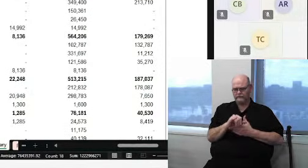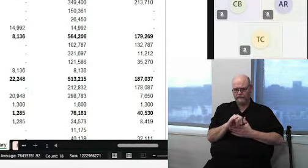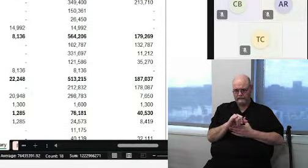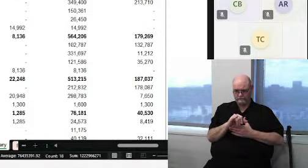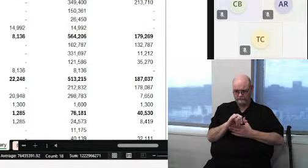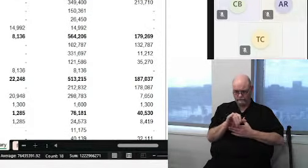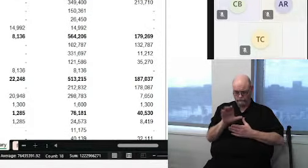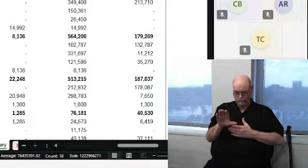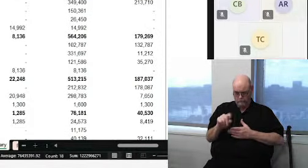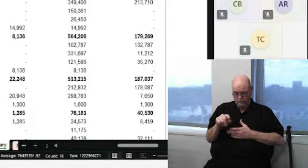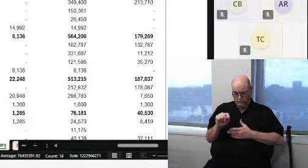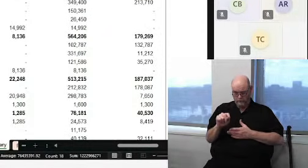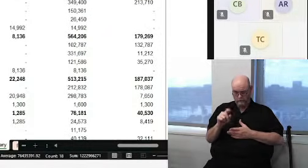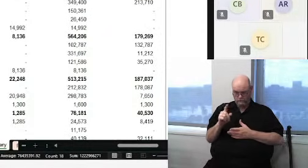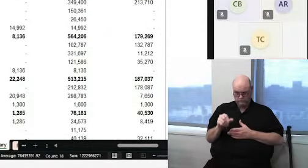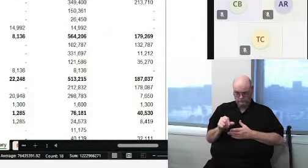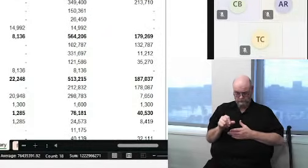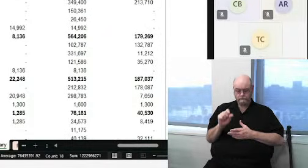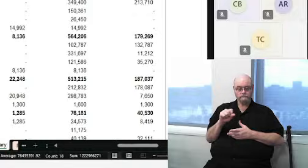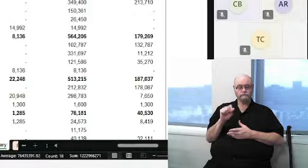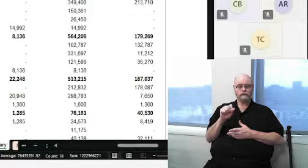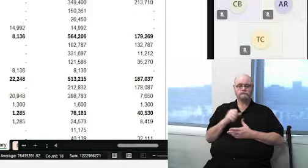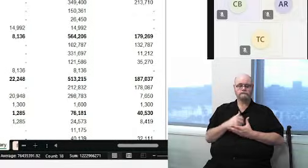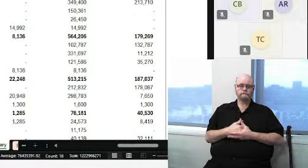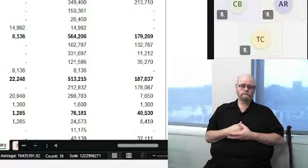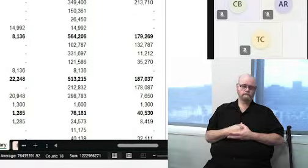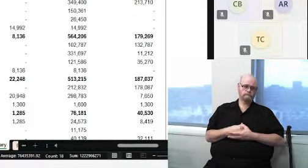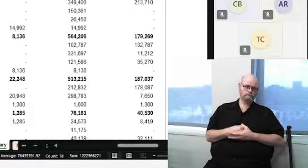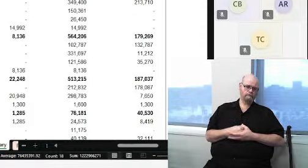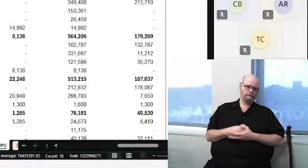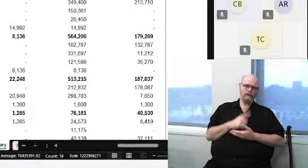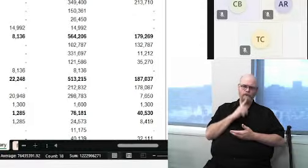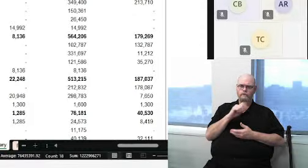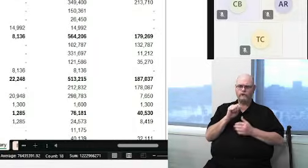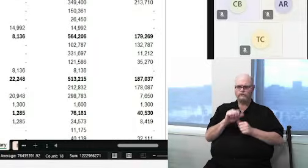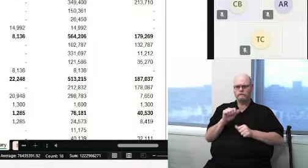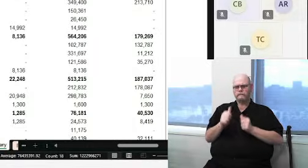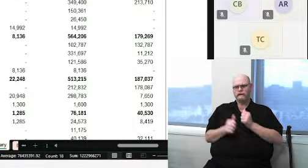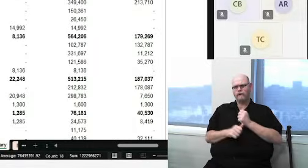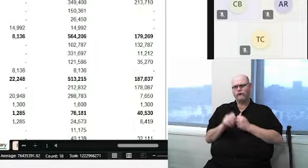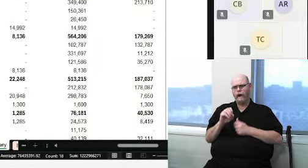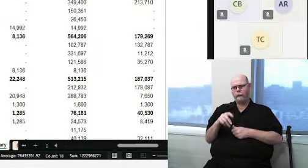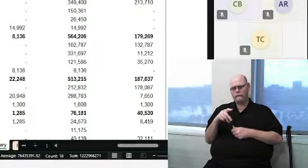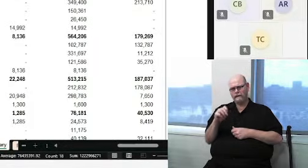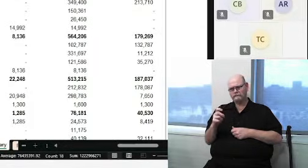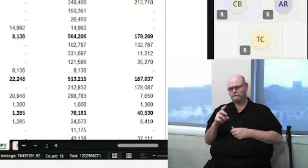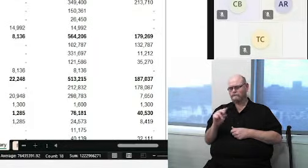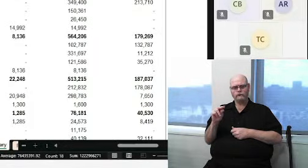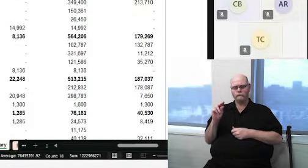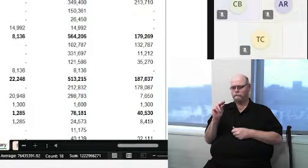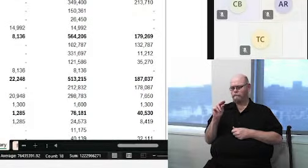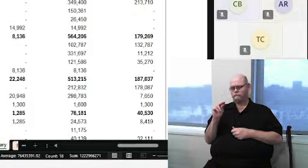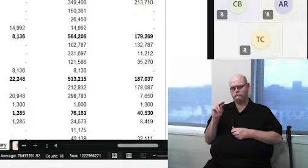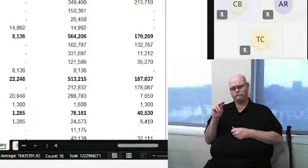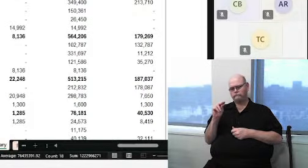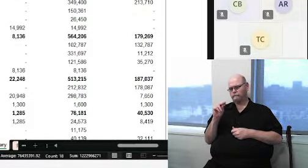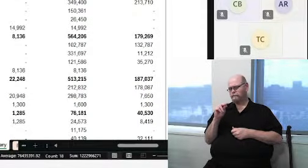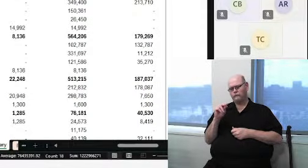by your department? Generally, yes. Okay, so it really should have gone under the OPEX column.